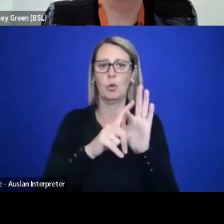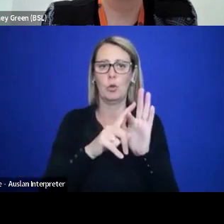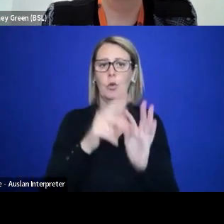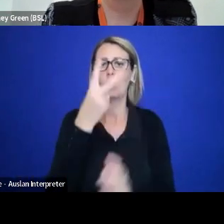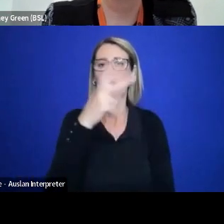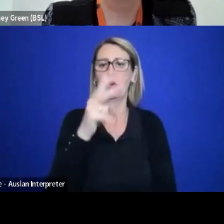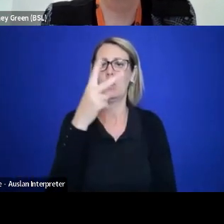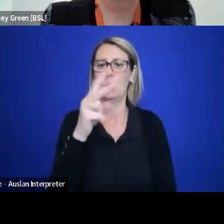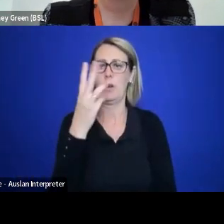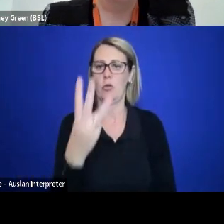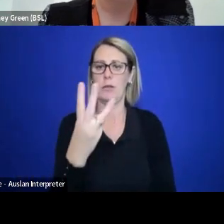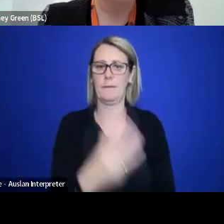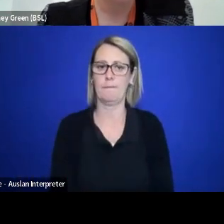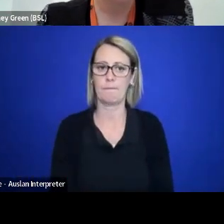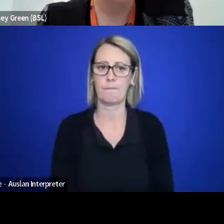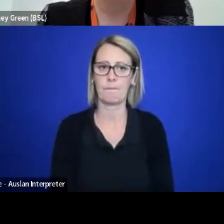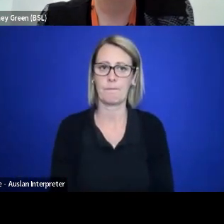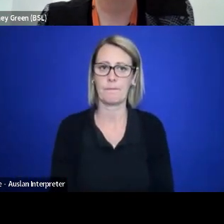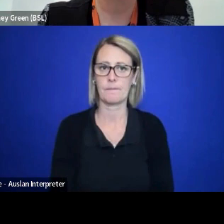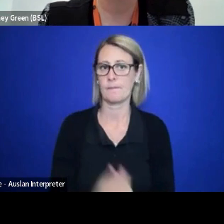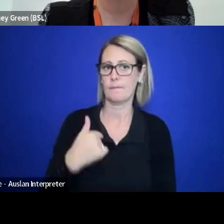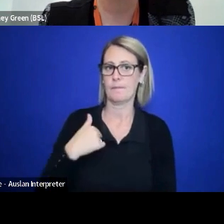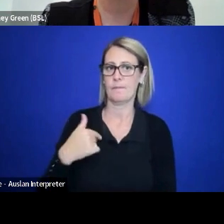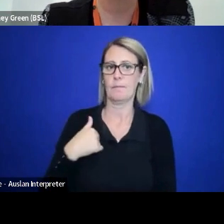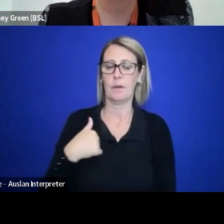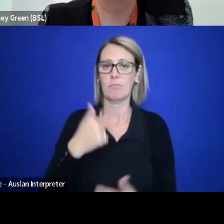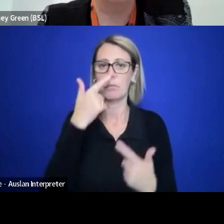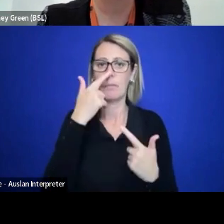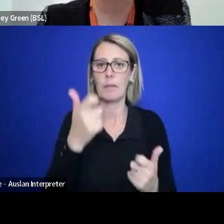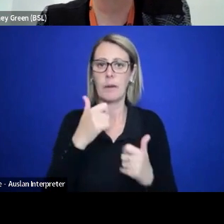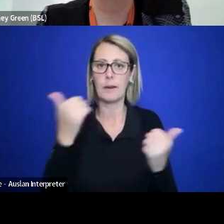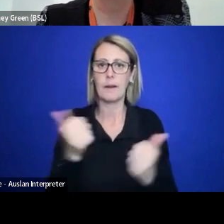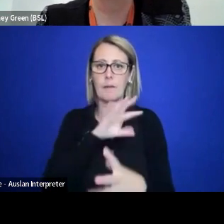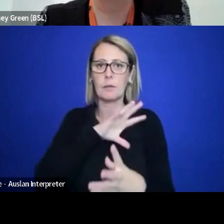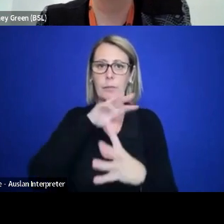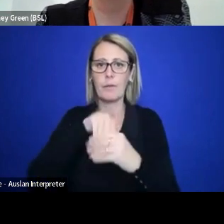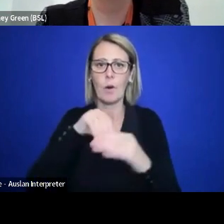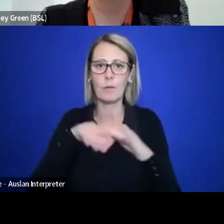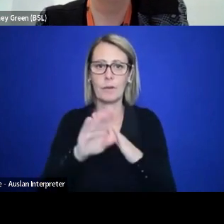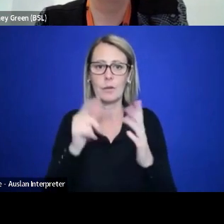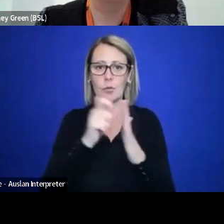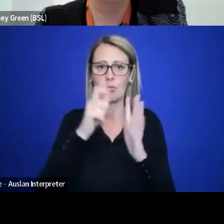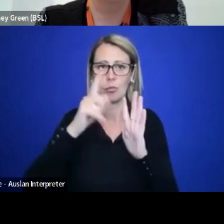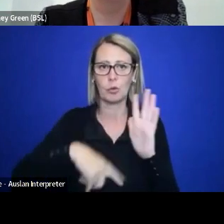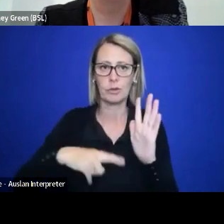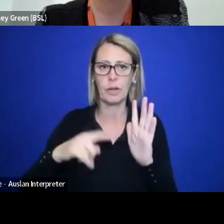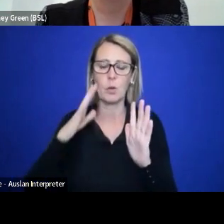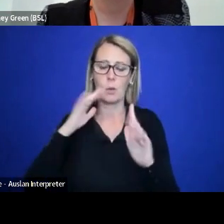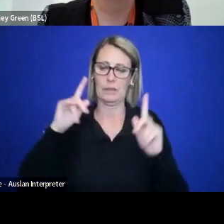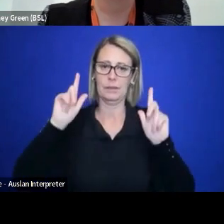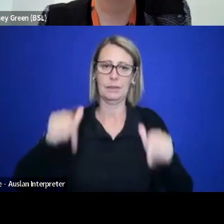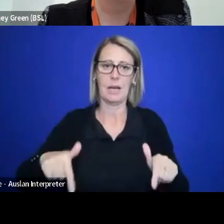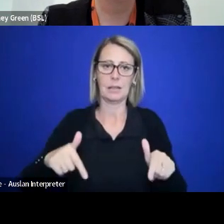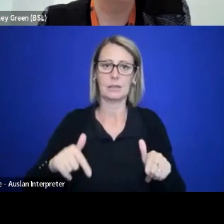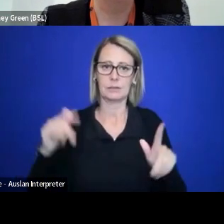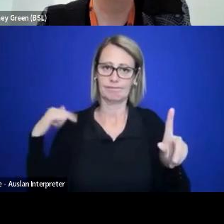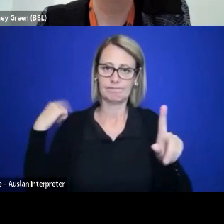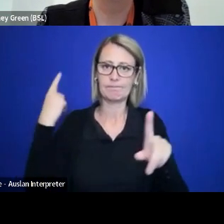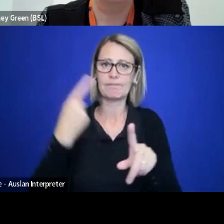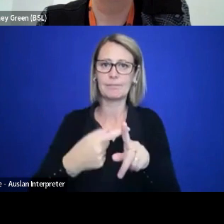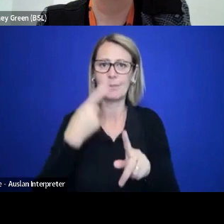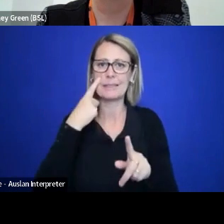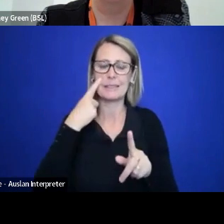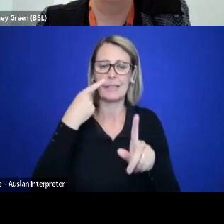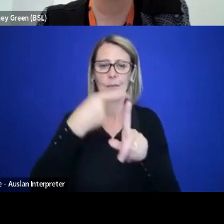2023. I personally have been fortunate to be part of this program since it commenced and have seen the